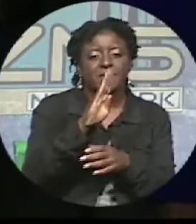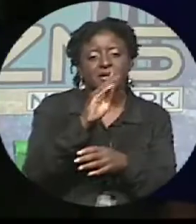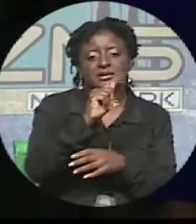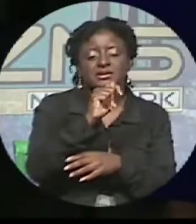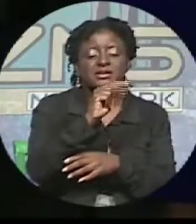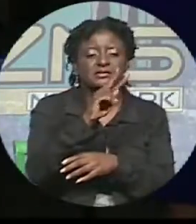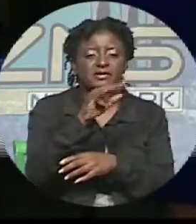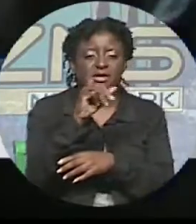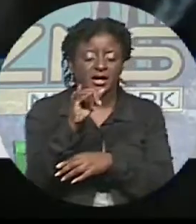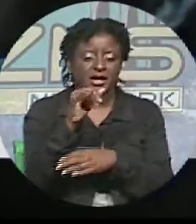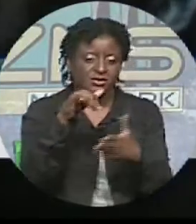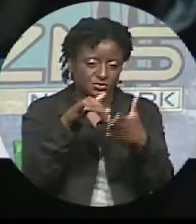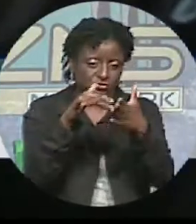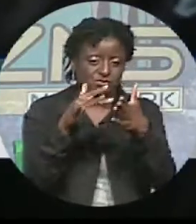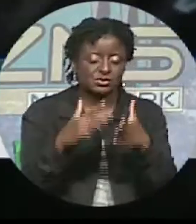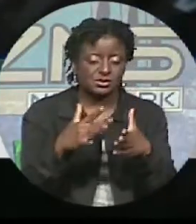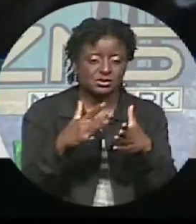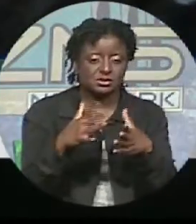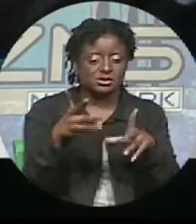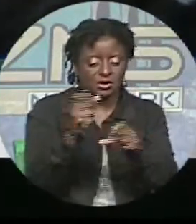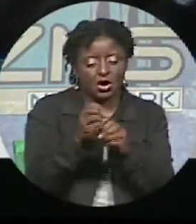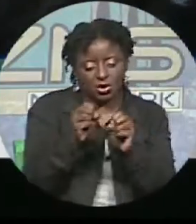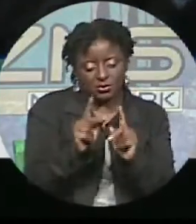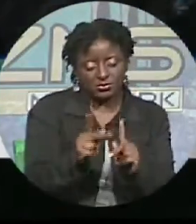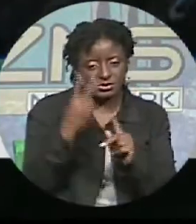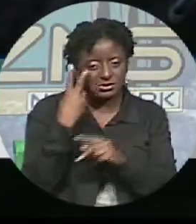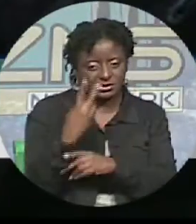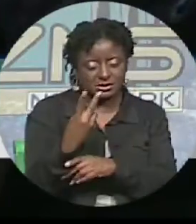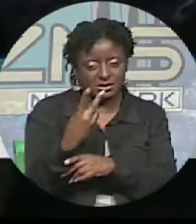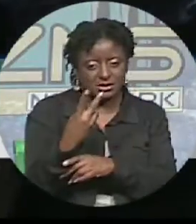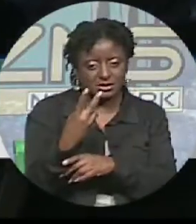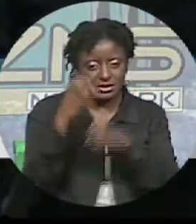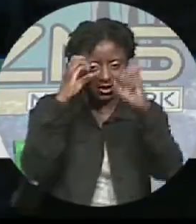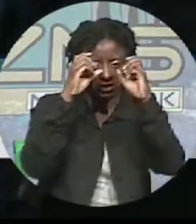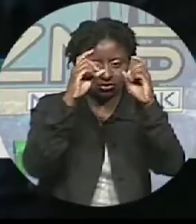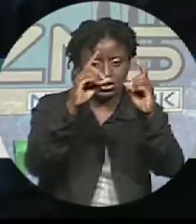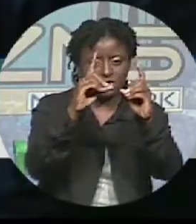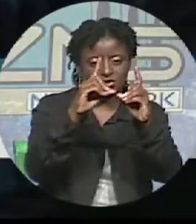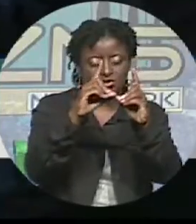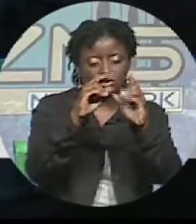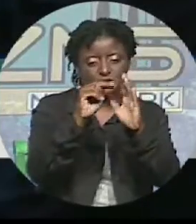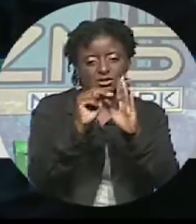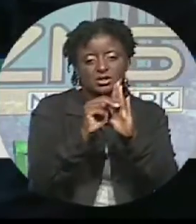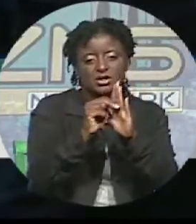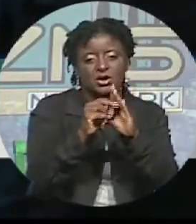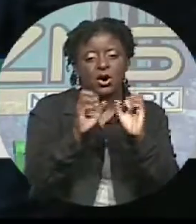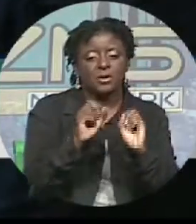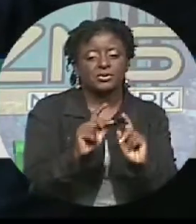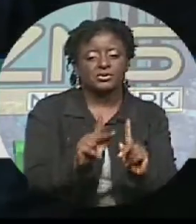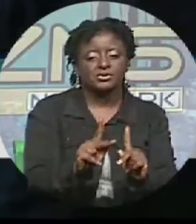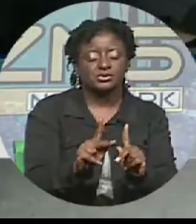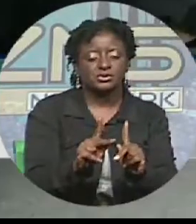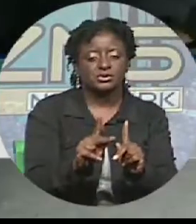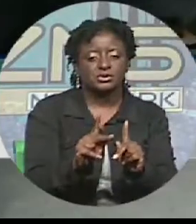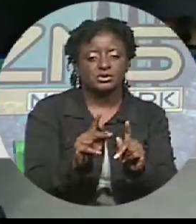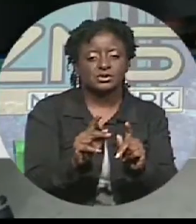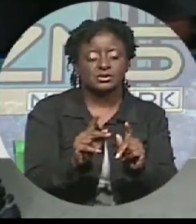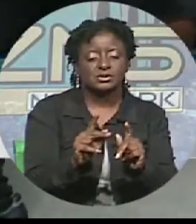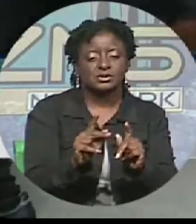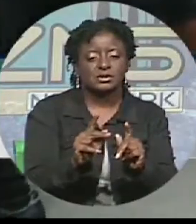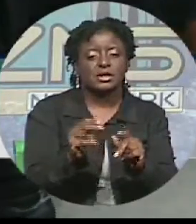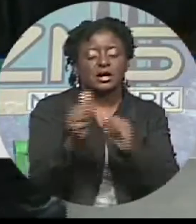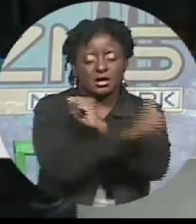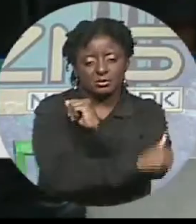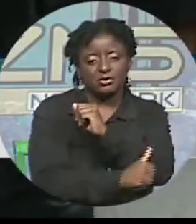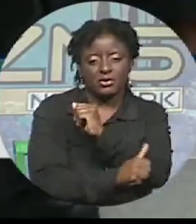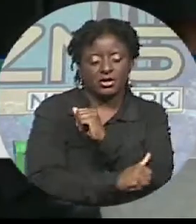Vocational Institute students got an opportunity to see what educational opportunities lie beyond that school's doors during a college fair